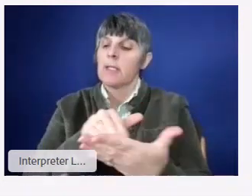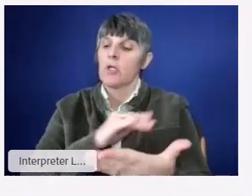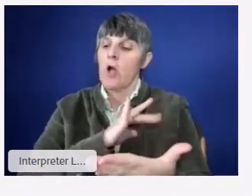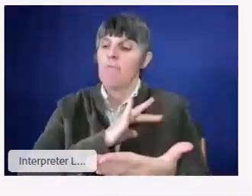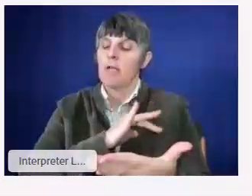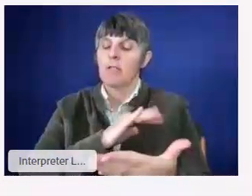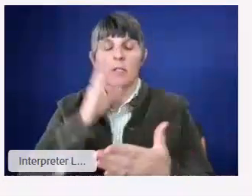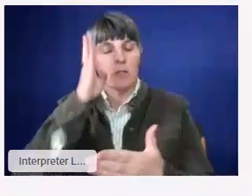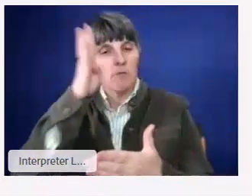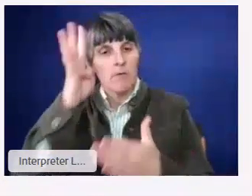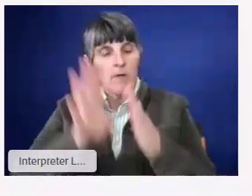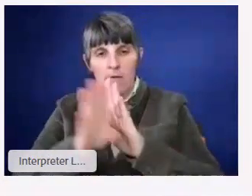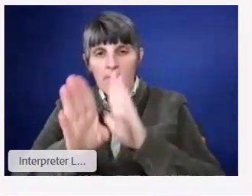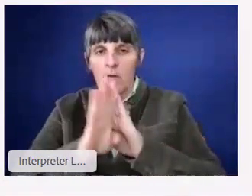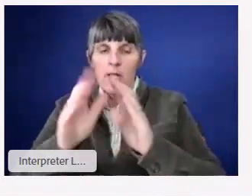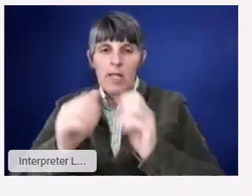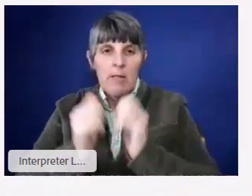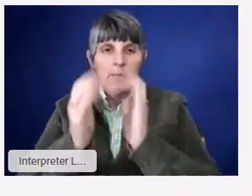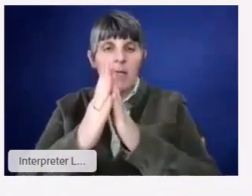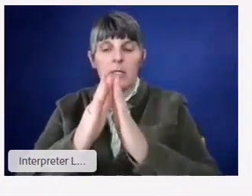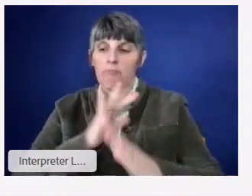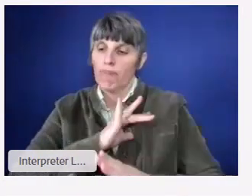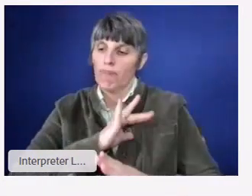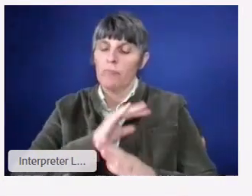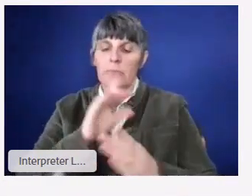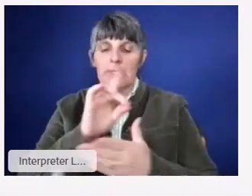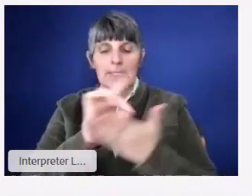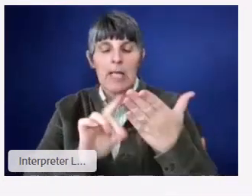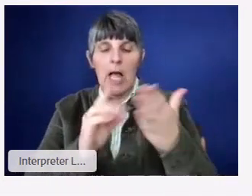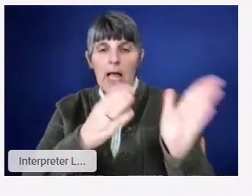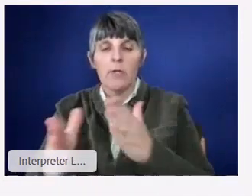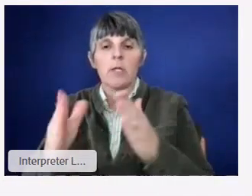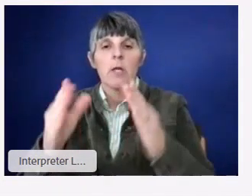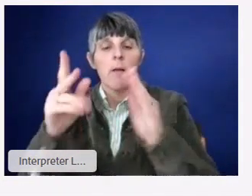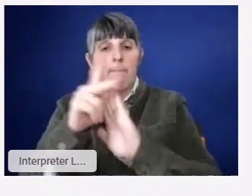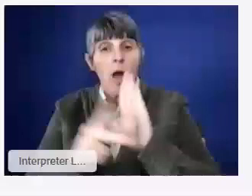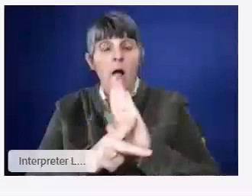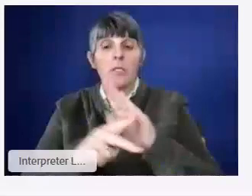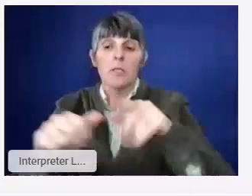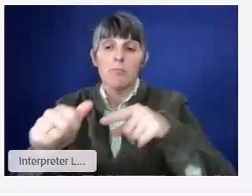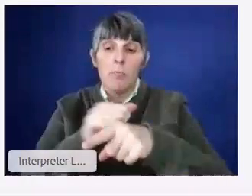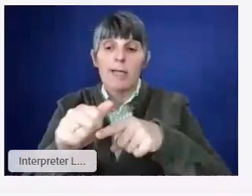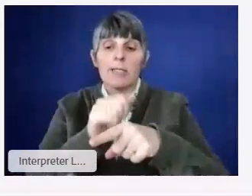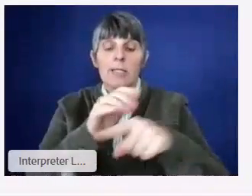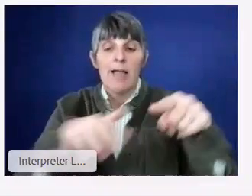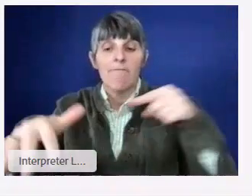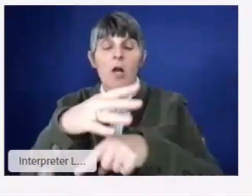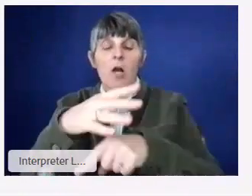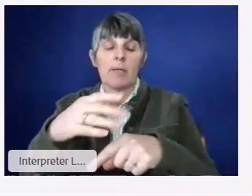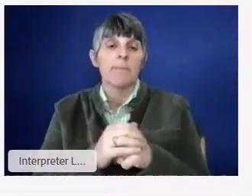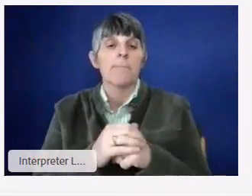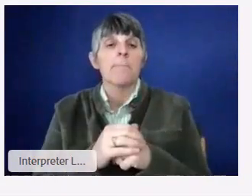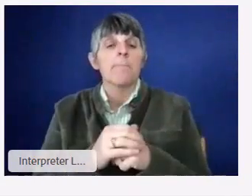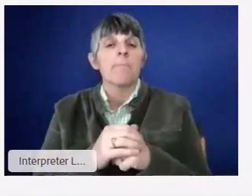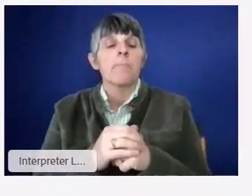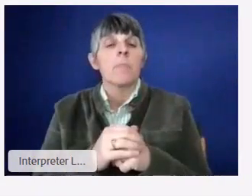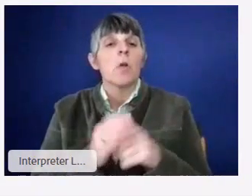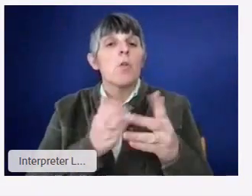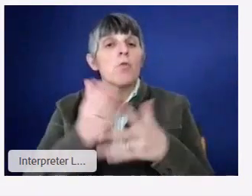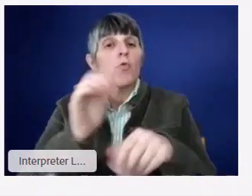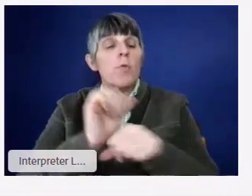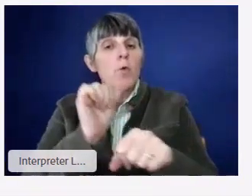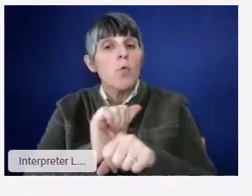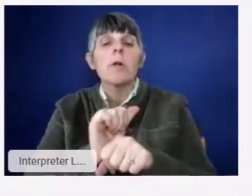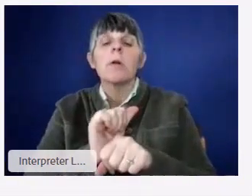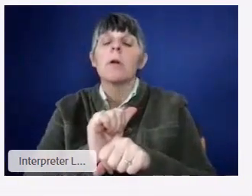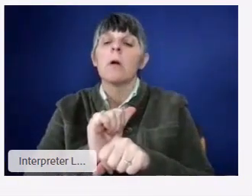and implementing inclusive design strategies, policies, practices, environments, and products. Through their work, the IDEA